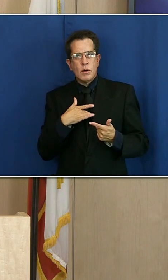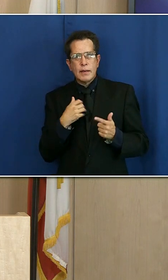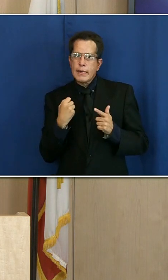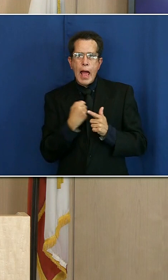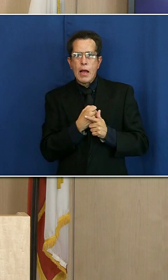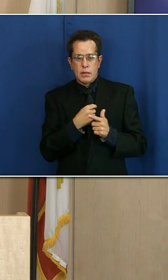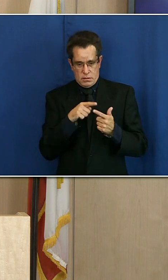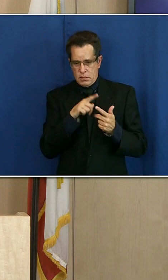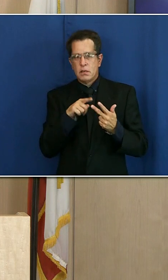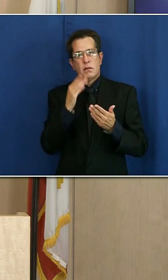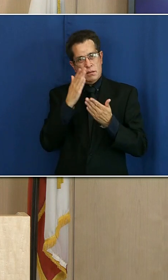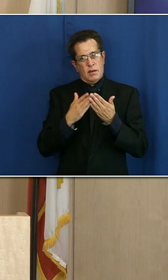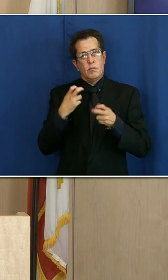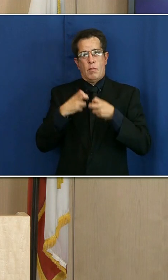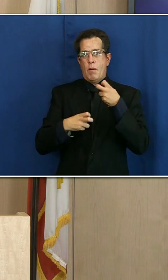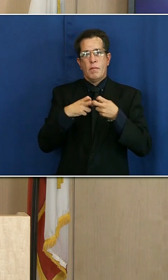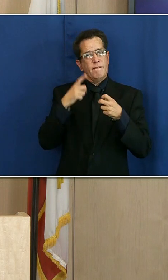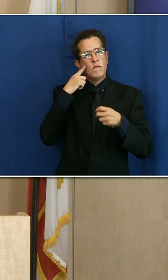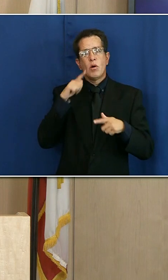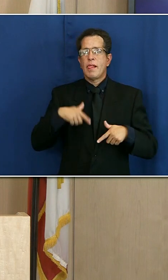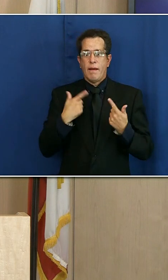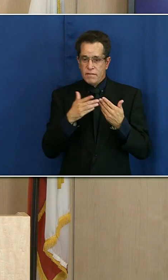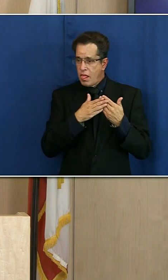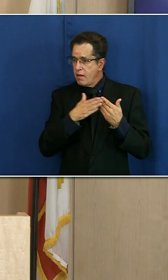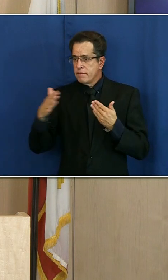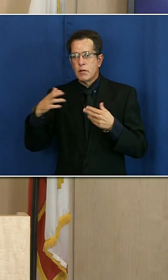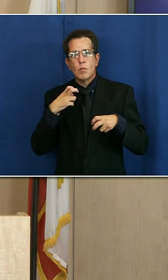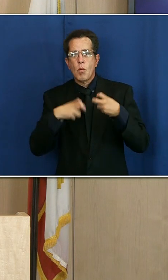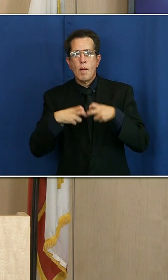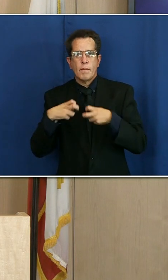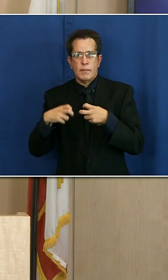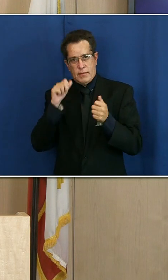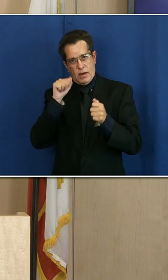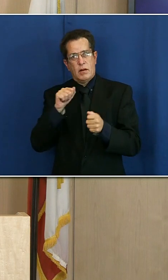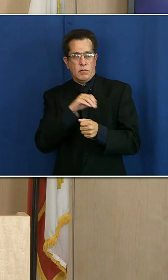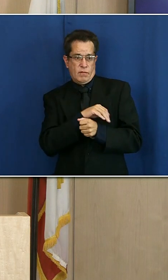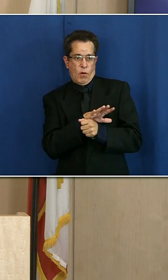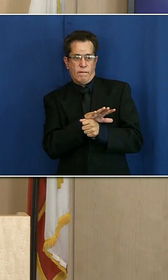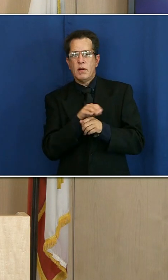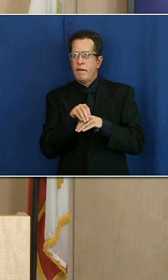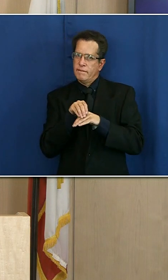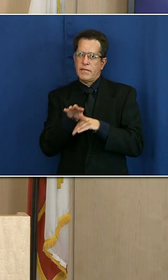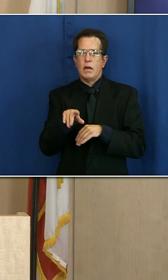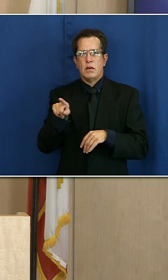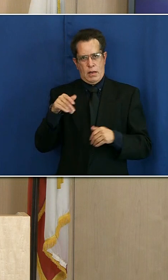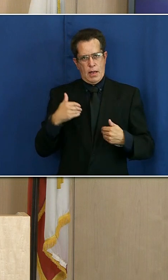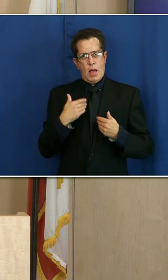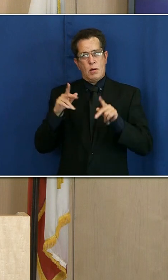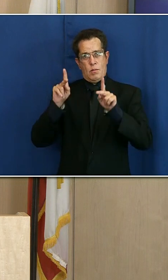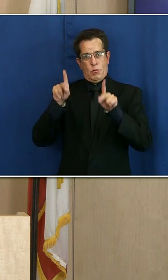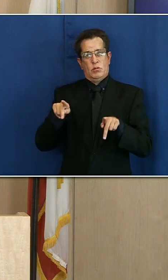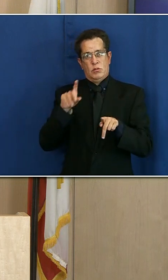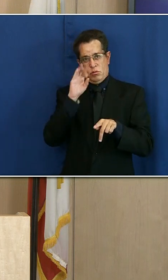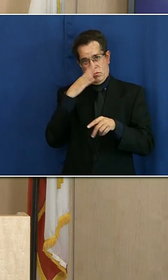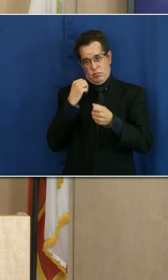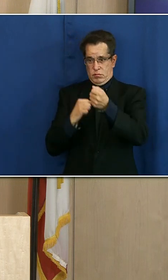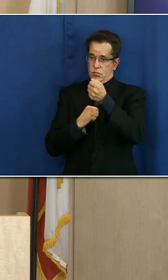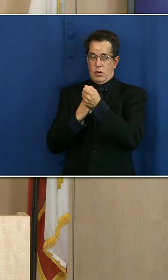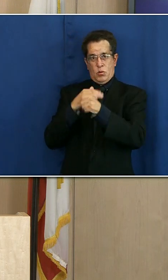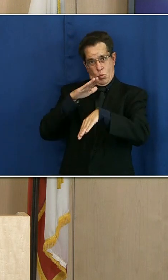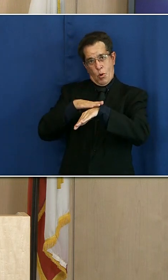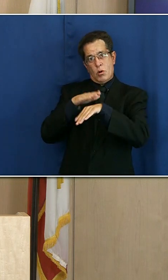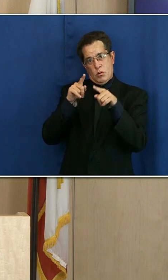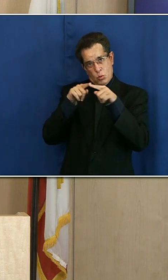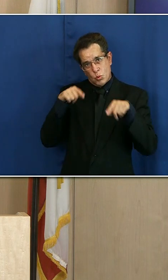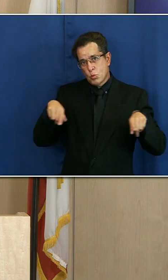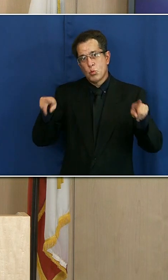which can be long-lasting. And we're learning that that can affect young people too. So I think we need to aggregate all that information together